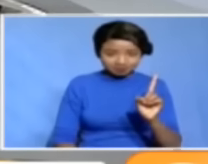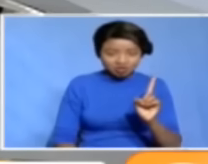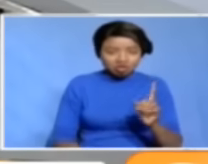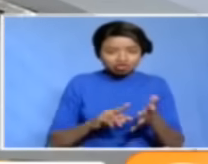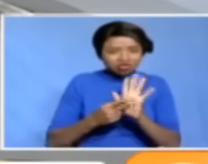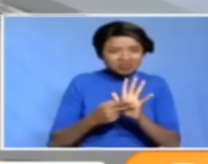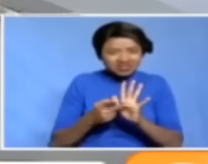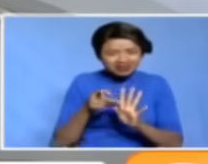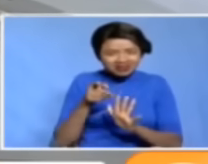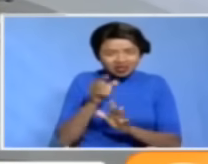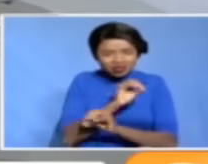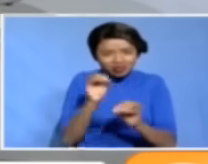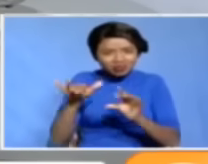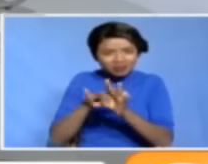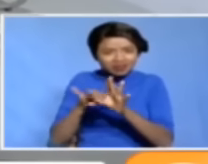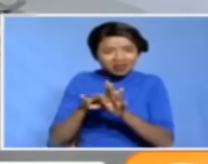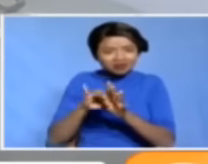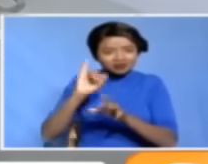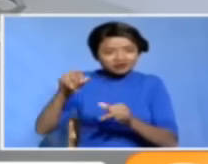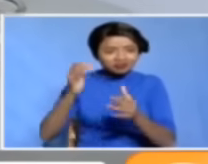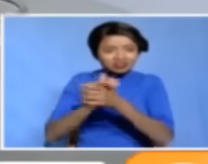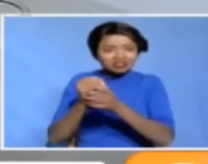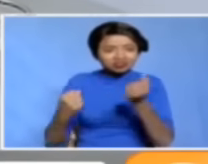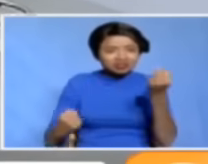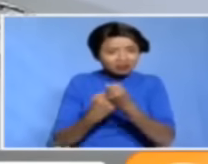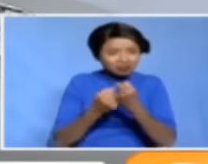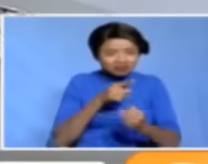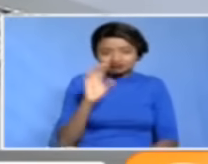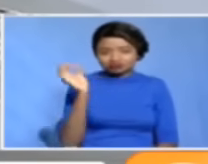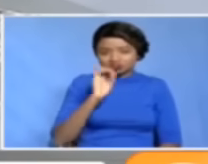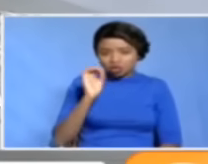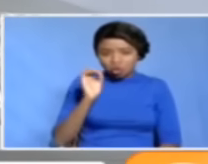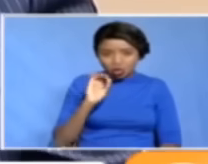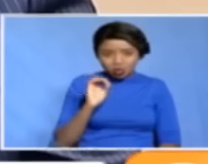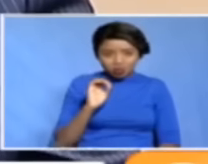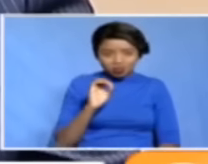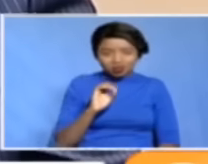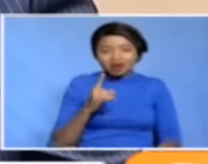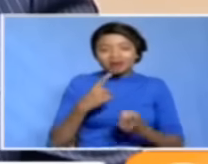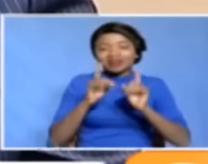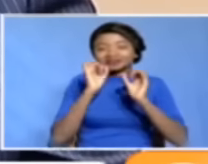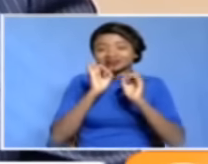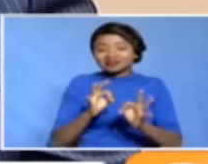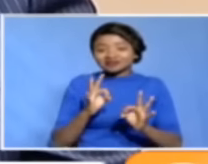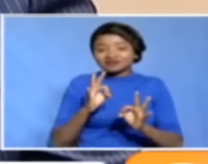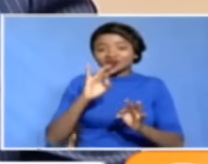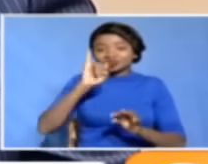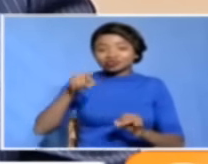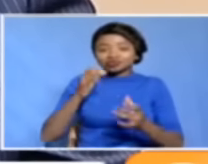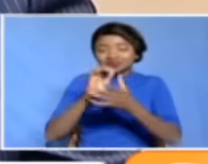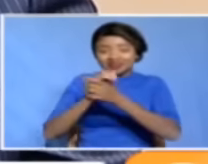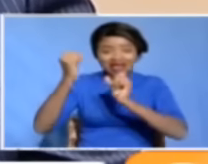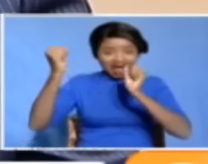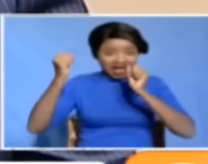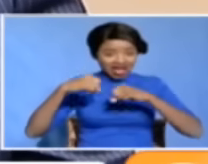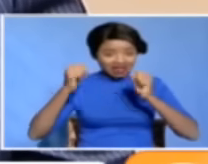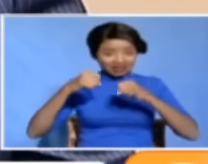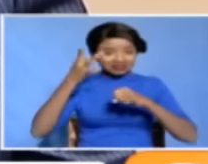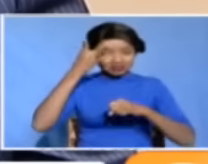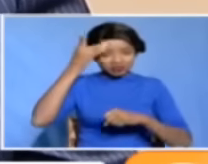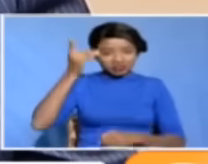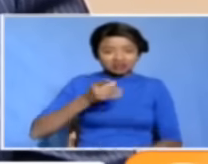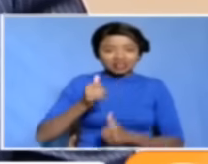any member? No, and then if Jubilee again as a party will decide which side of